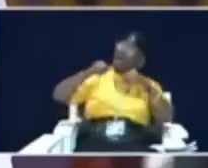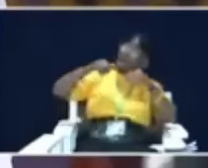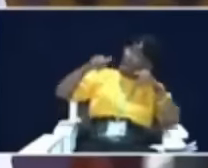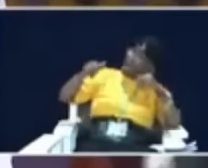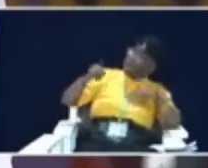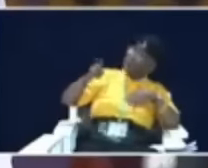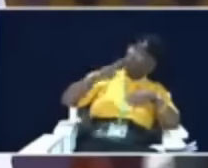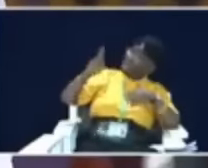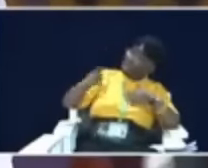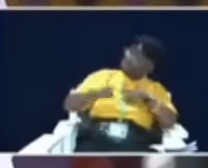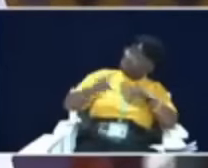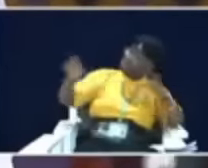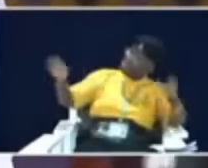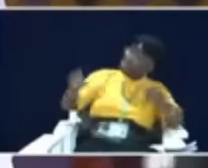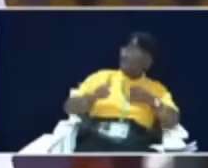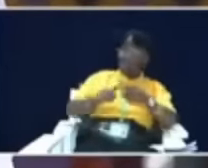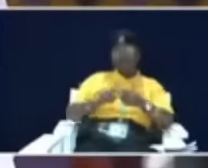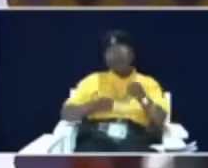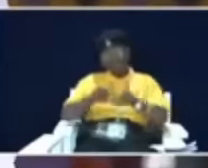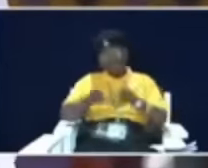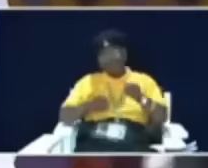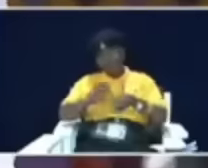my servant.